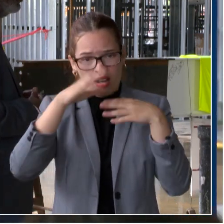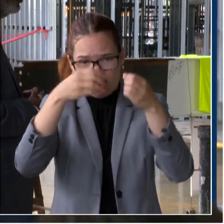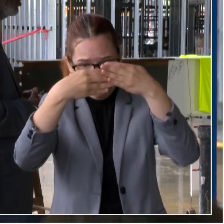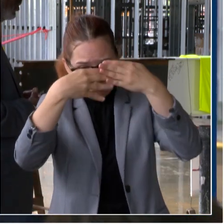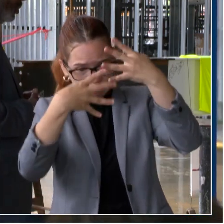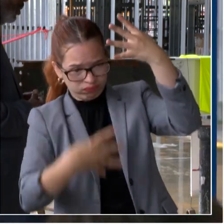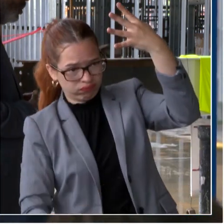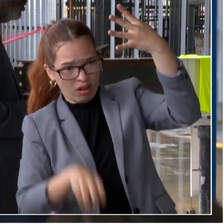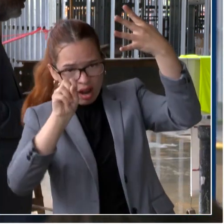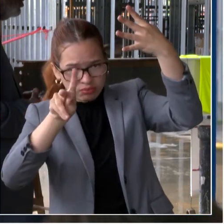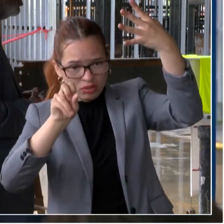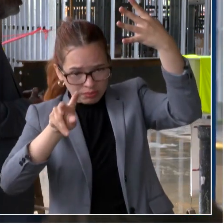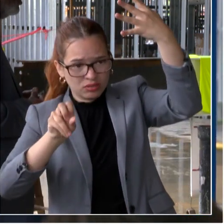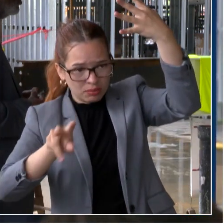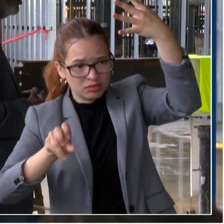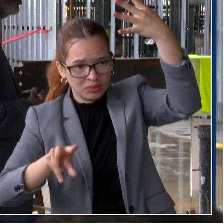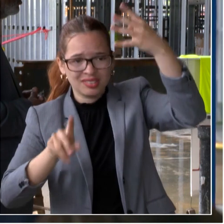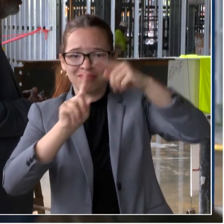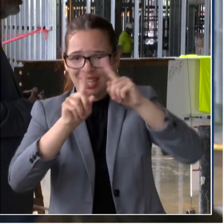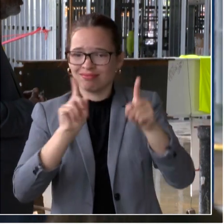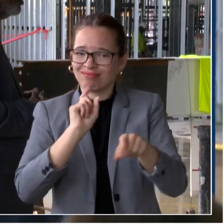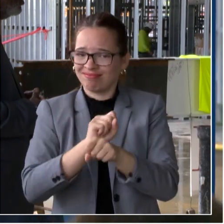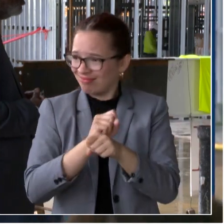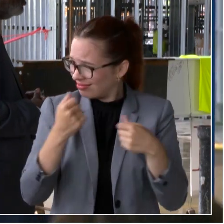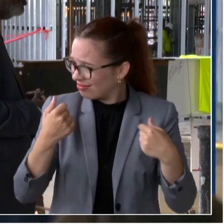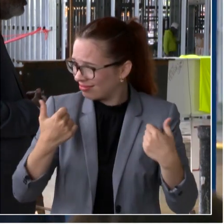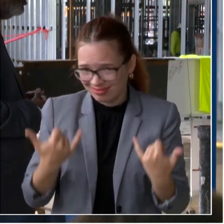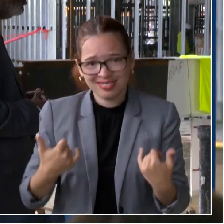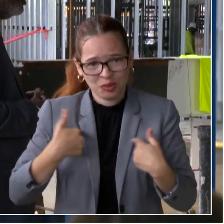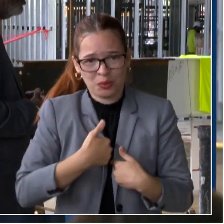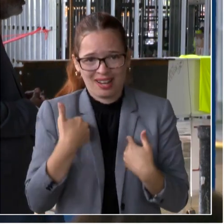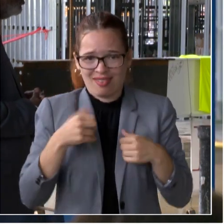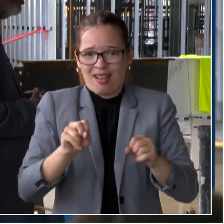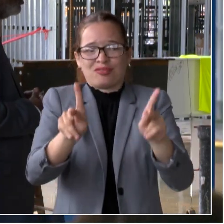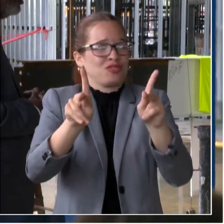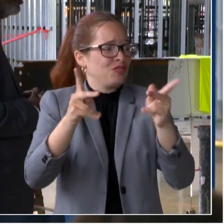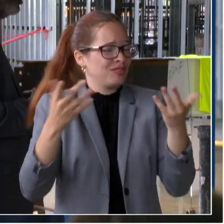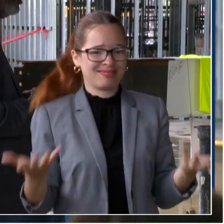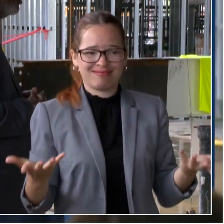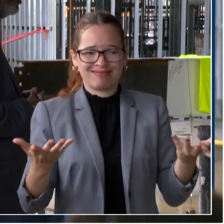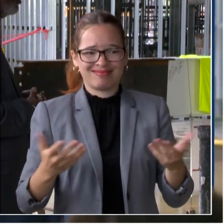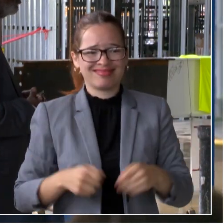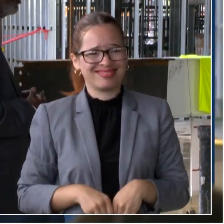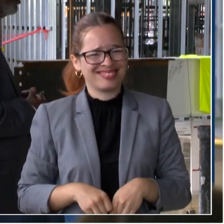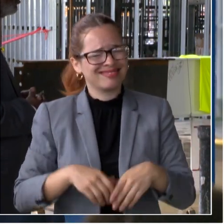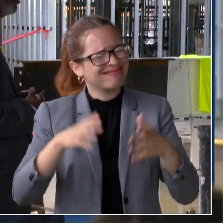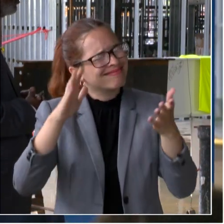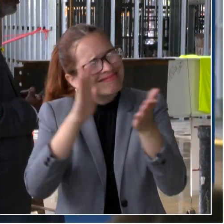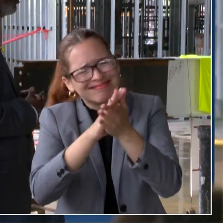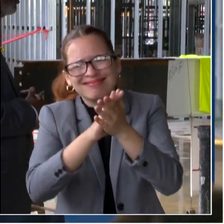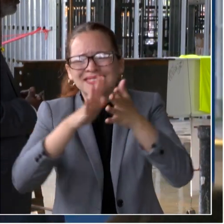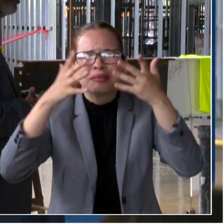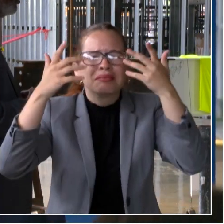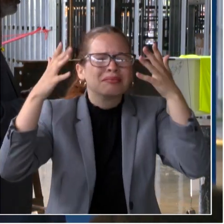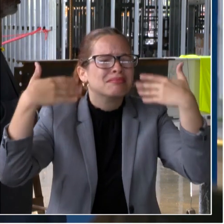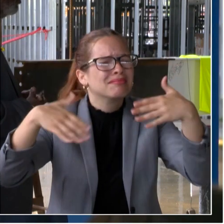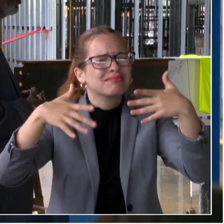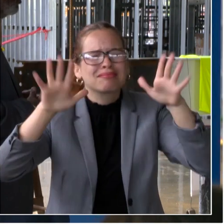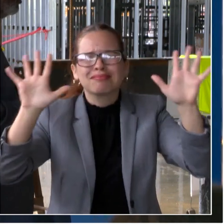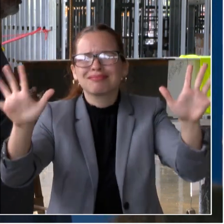happen all 4 opportunities, 5, 6, 10, whatever number of opportunities there